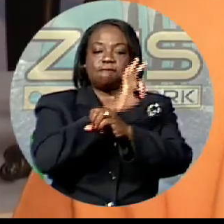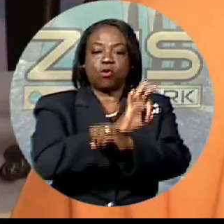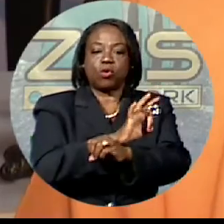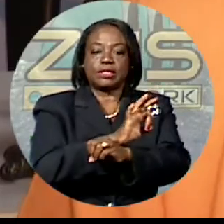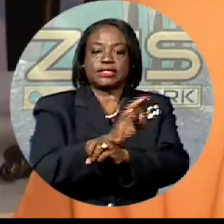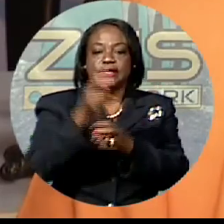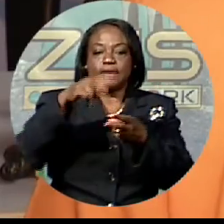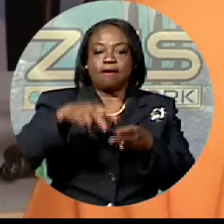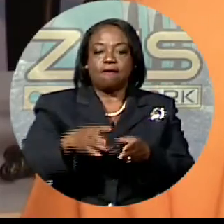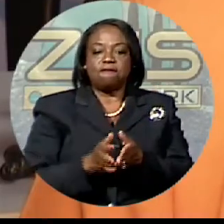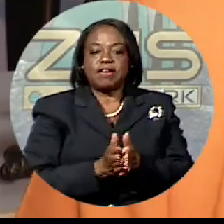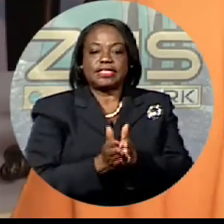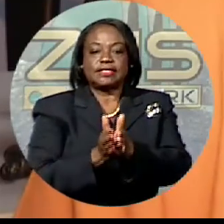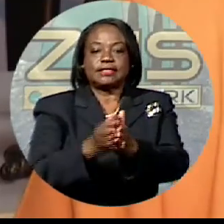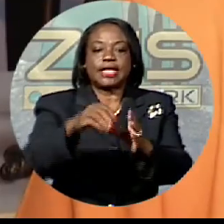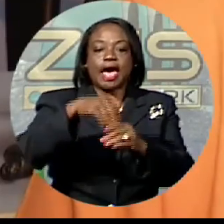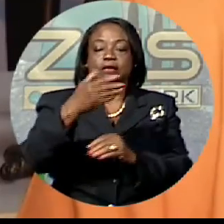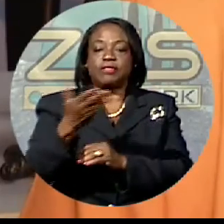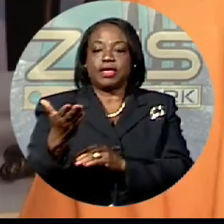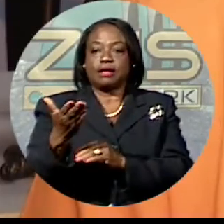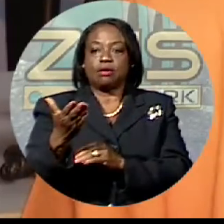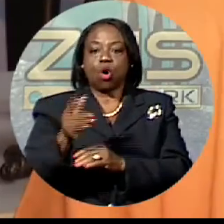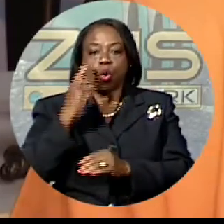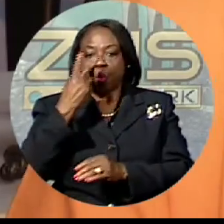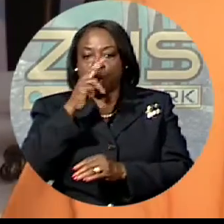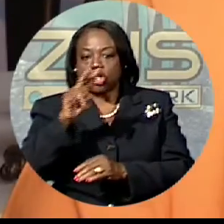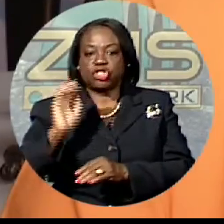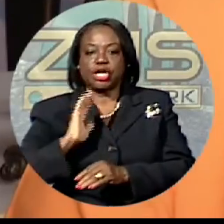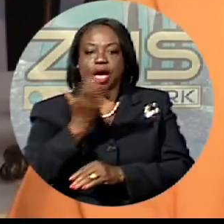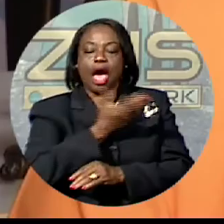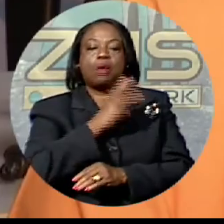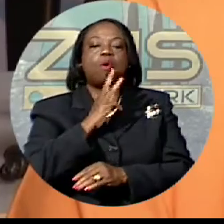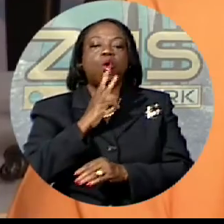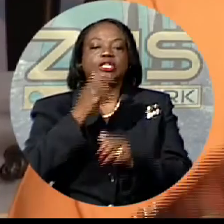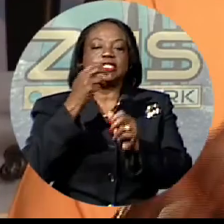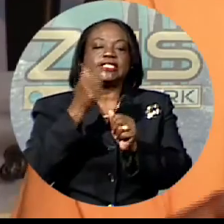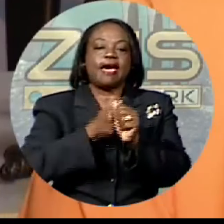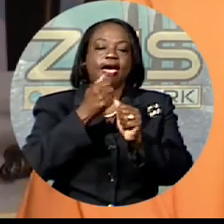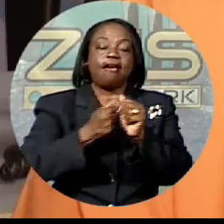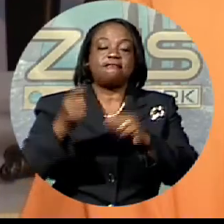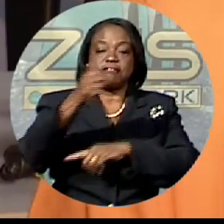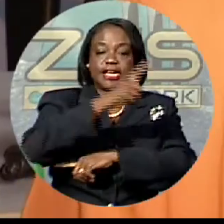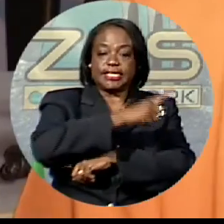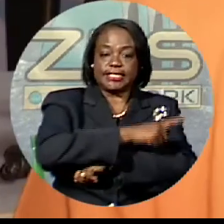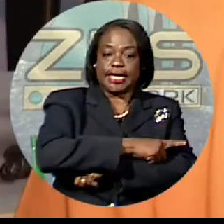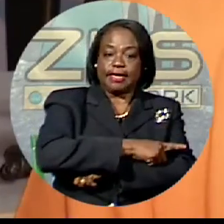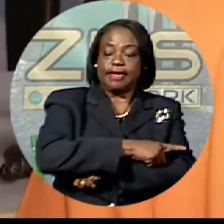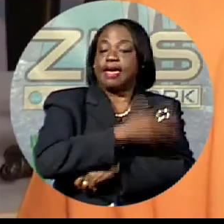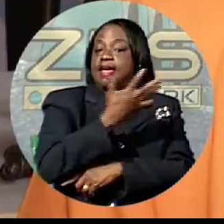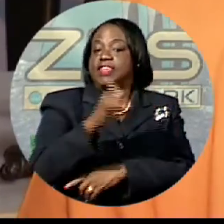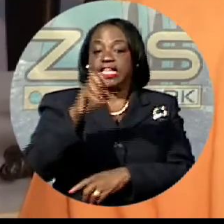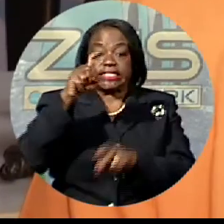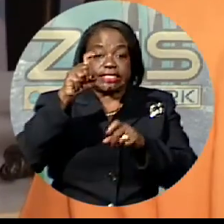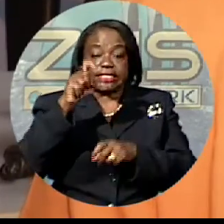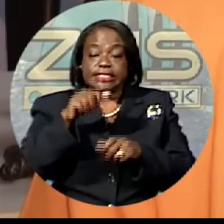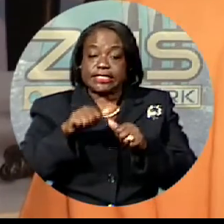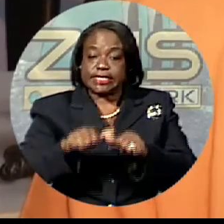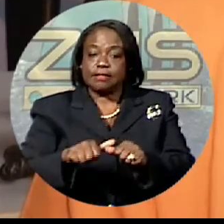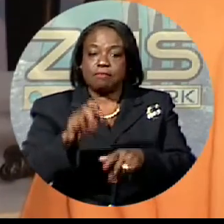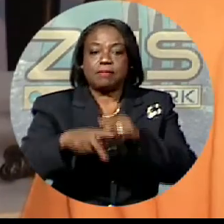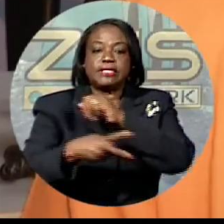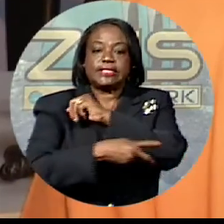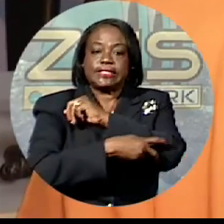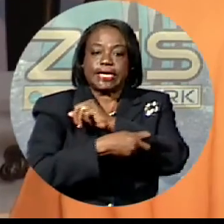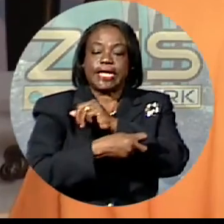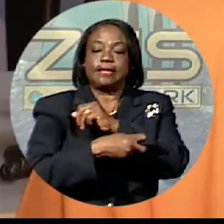plying our waters every day. And so poaching is still in existence, but I am advised that